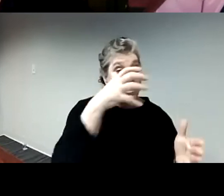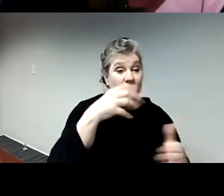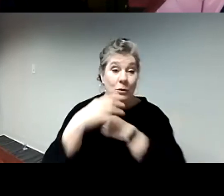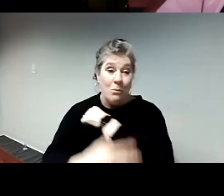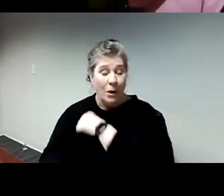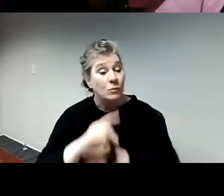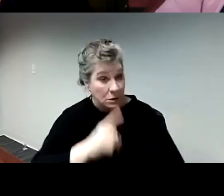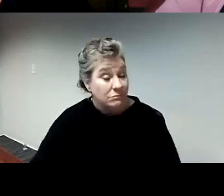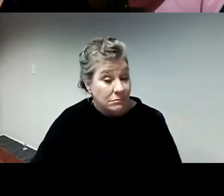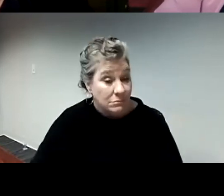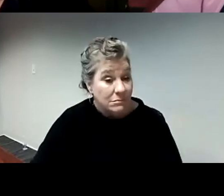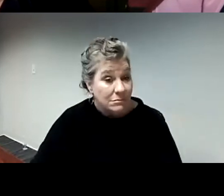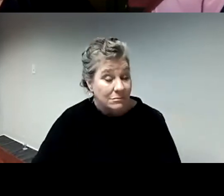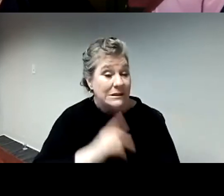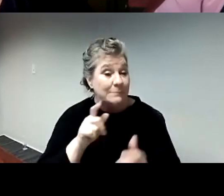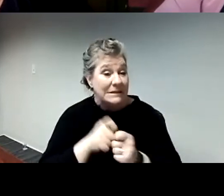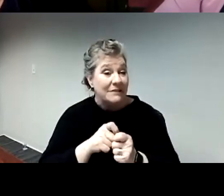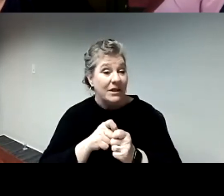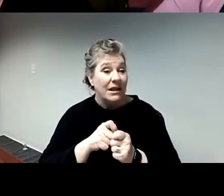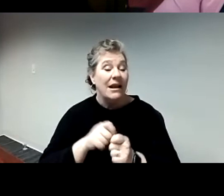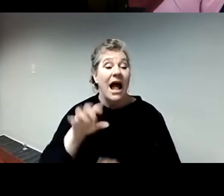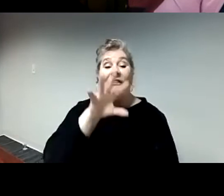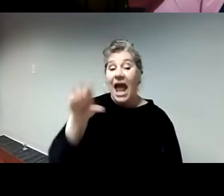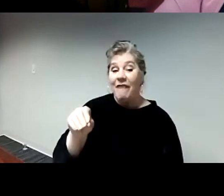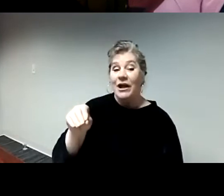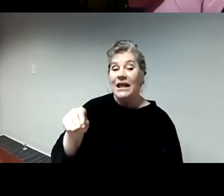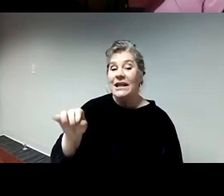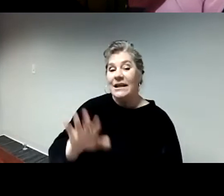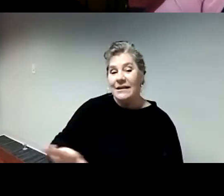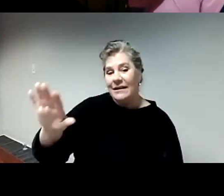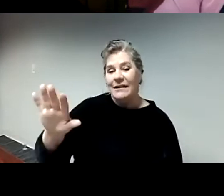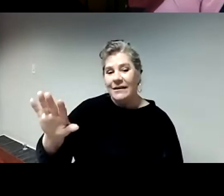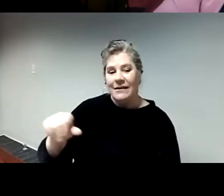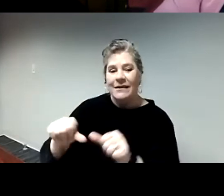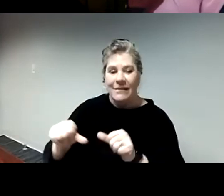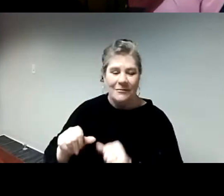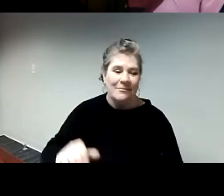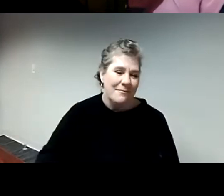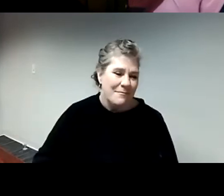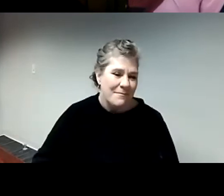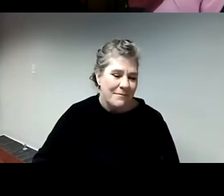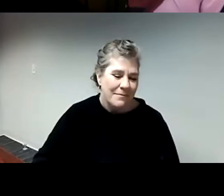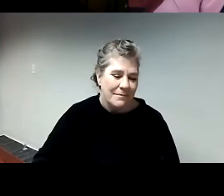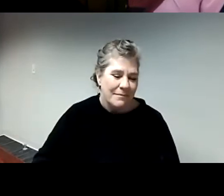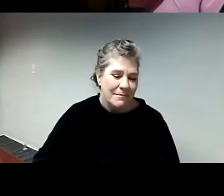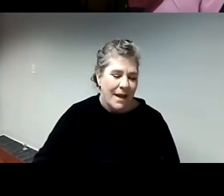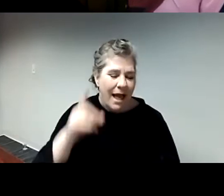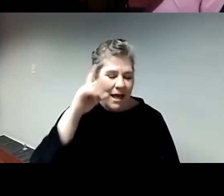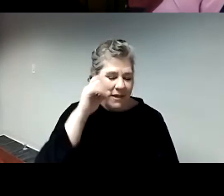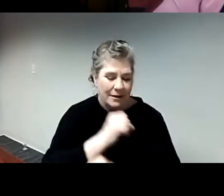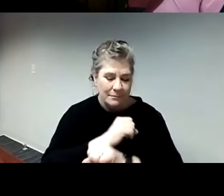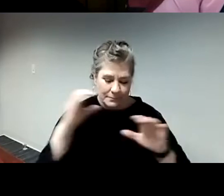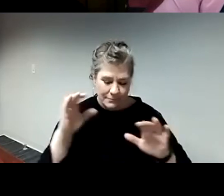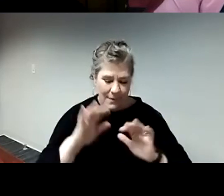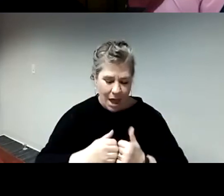on, like specifically on the African continent. And so when I think about how